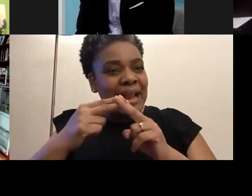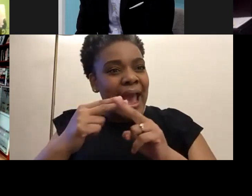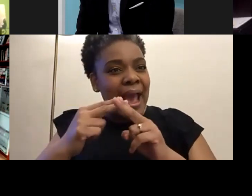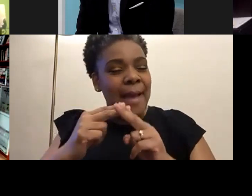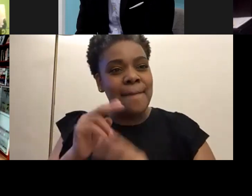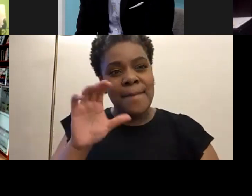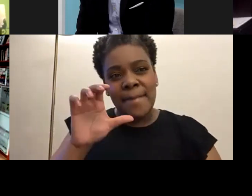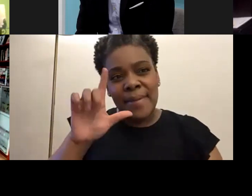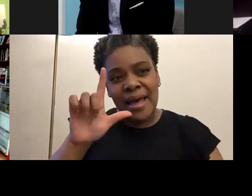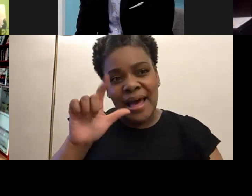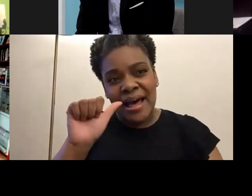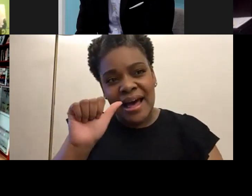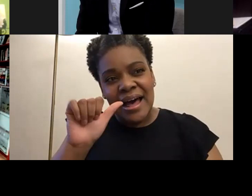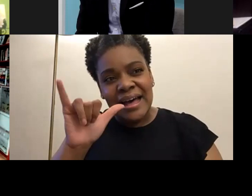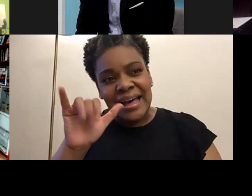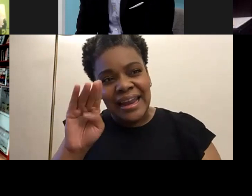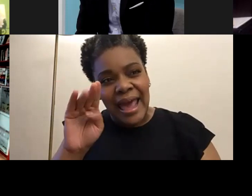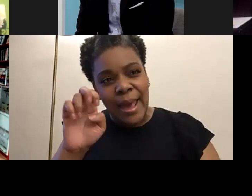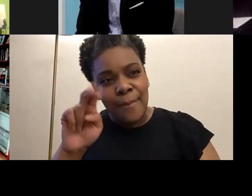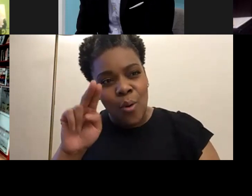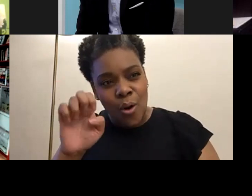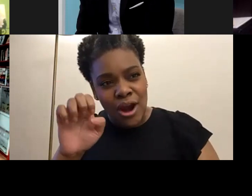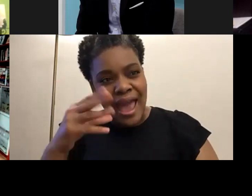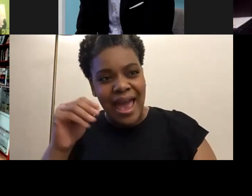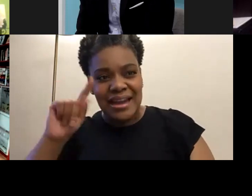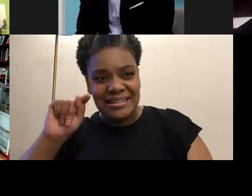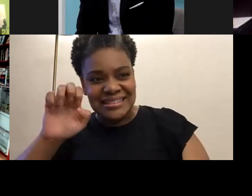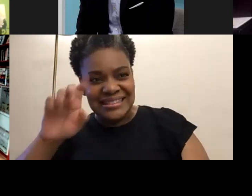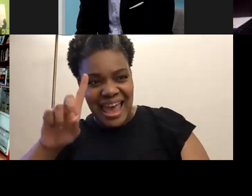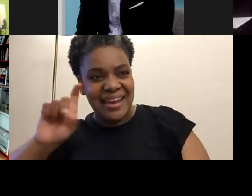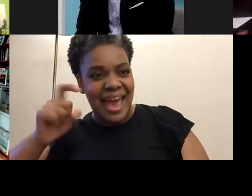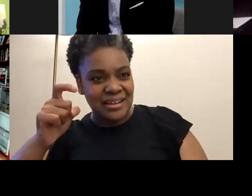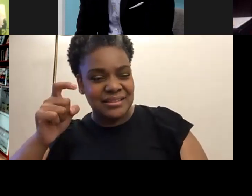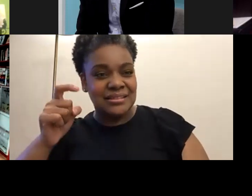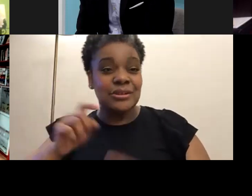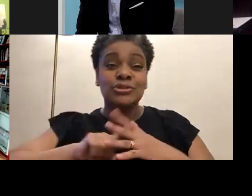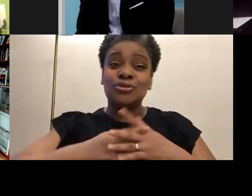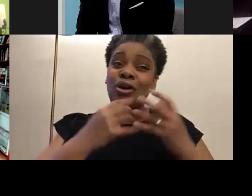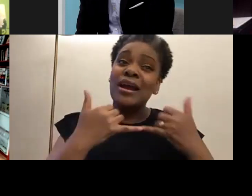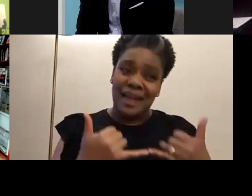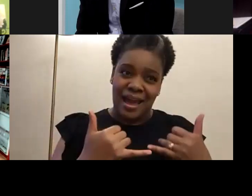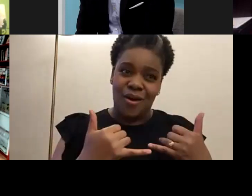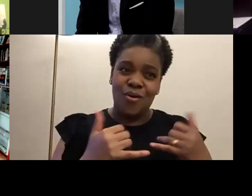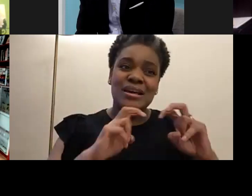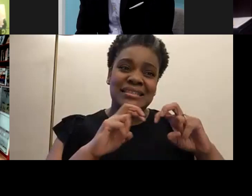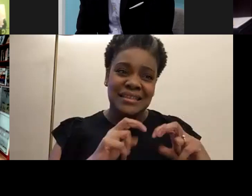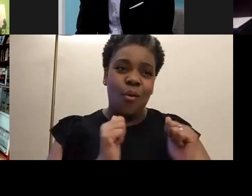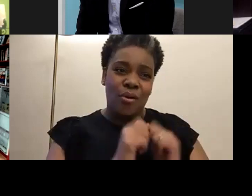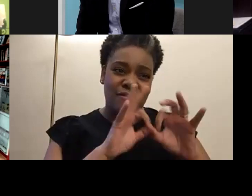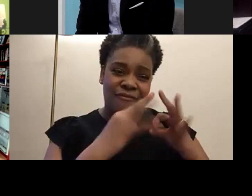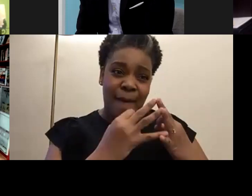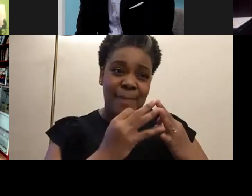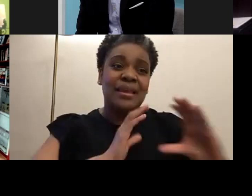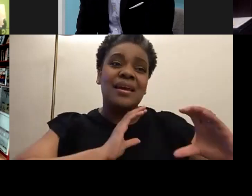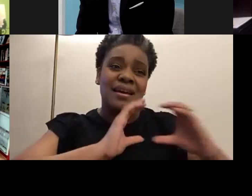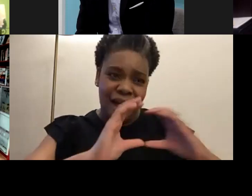up. And you should look at having a conversation with your family, your parents, whoever it is going to be your medical